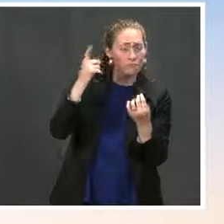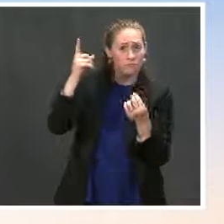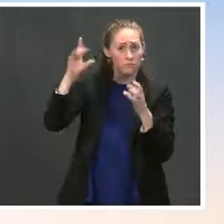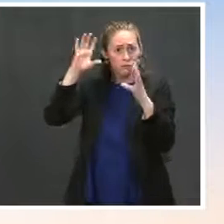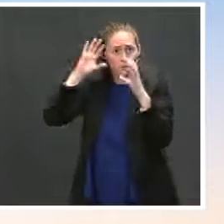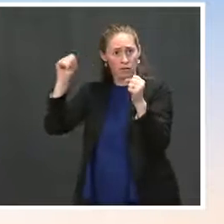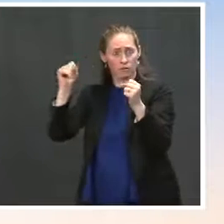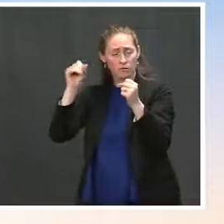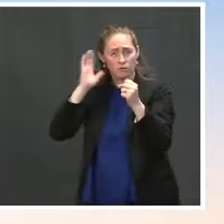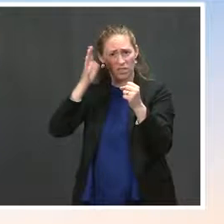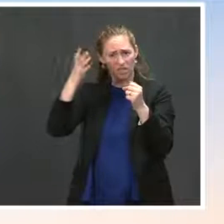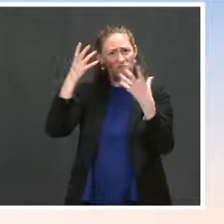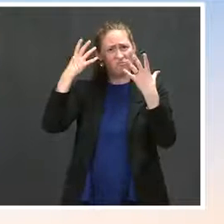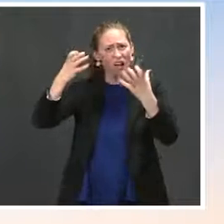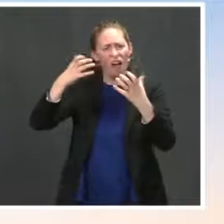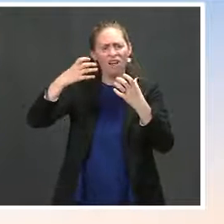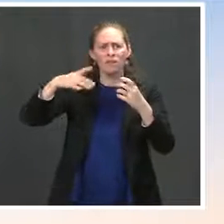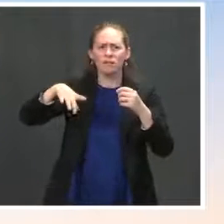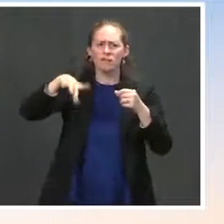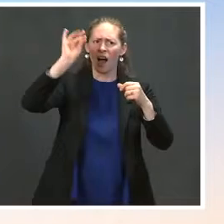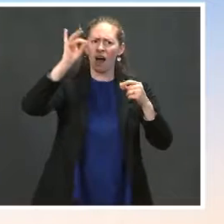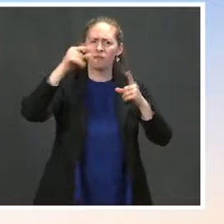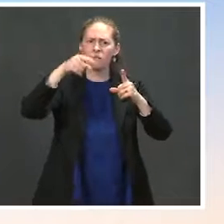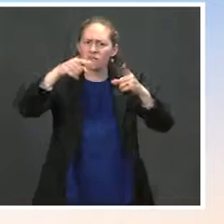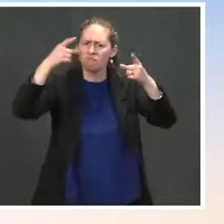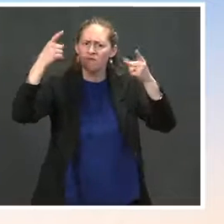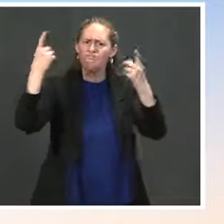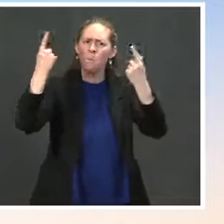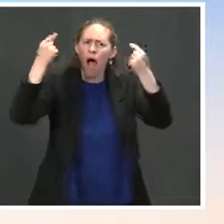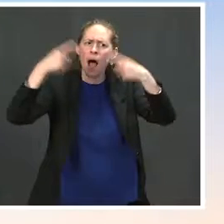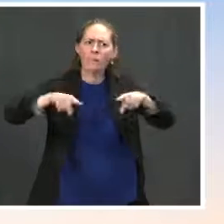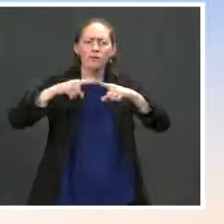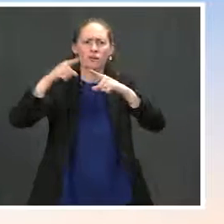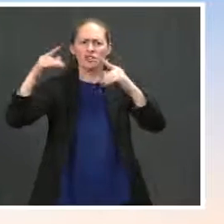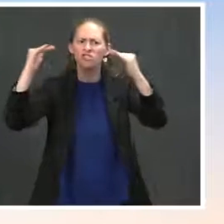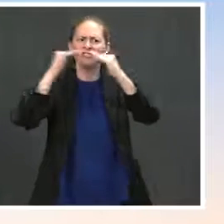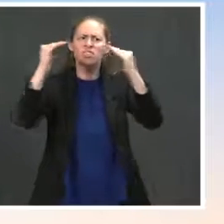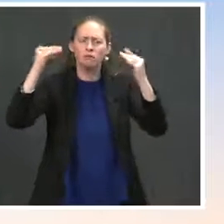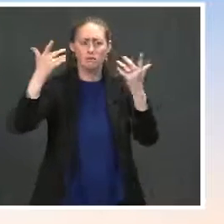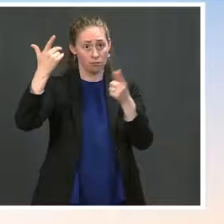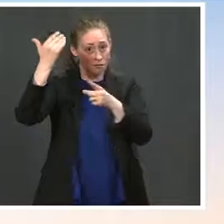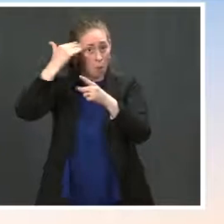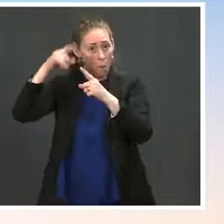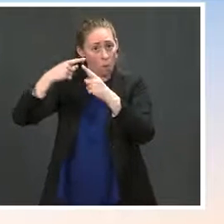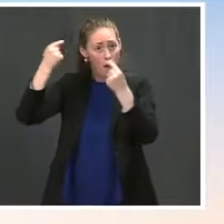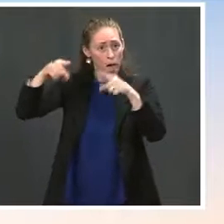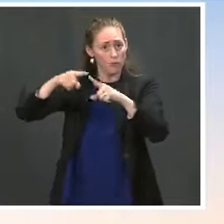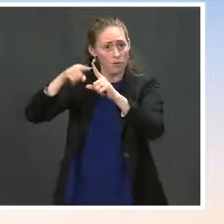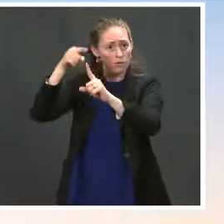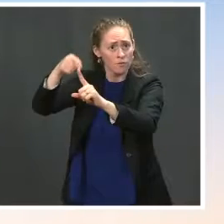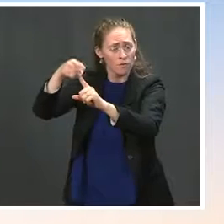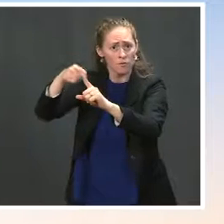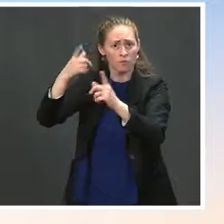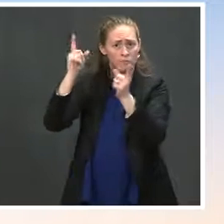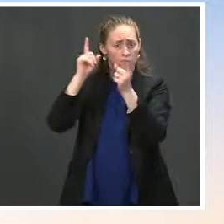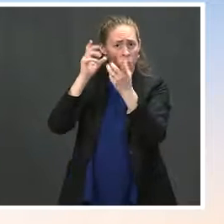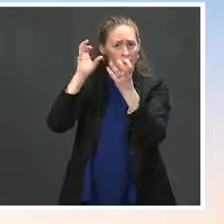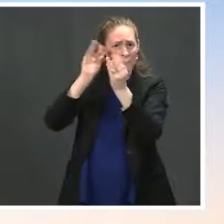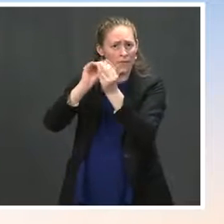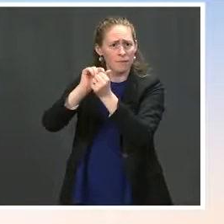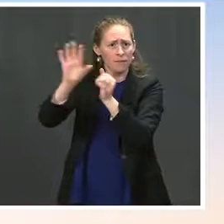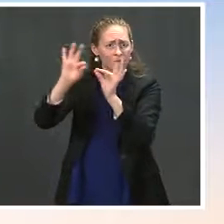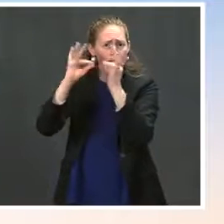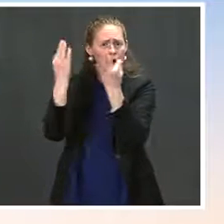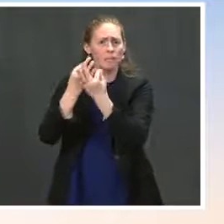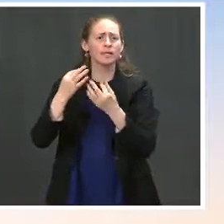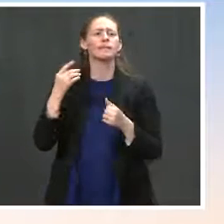They want to meet with the president. Is the president aware of the case, and would he be willing to meet with the family? He's certainly aware of the case, as we